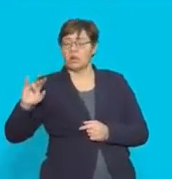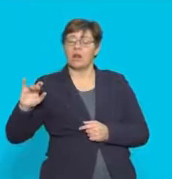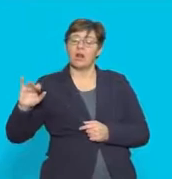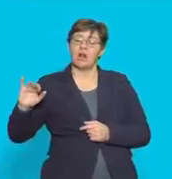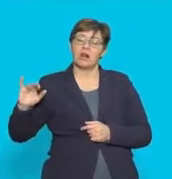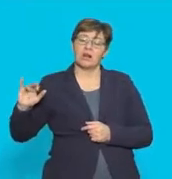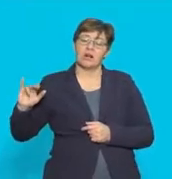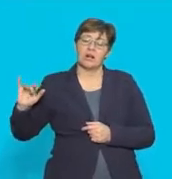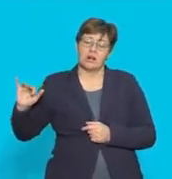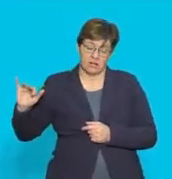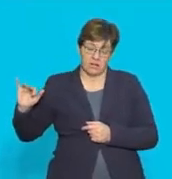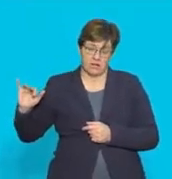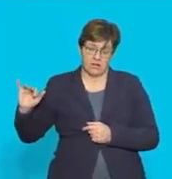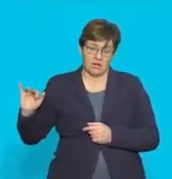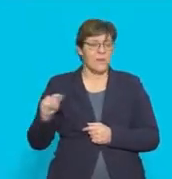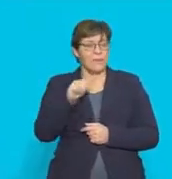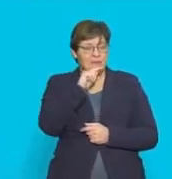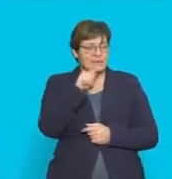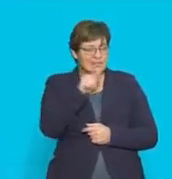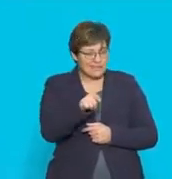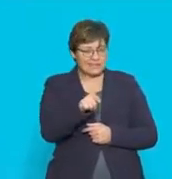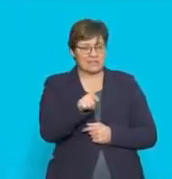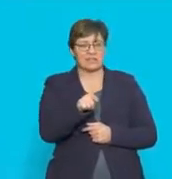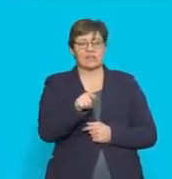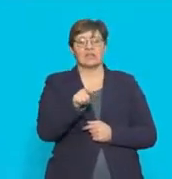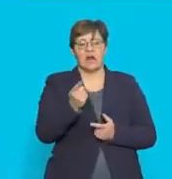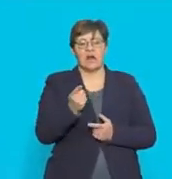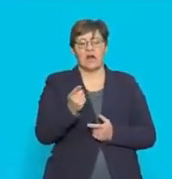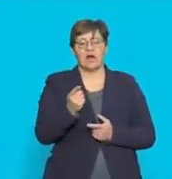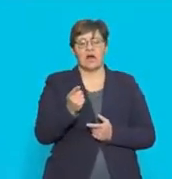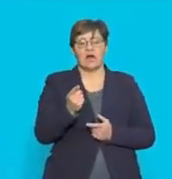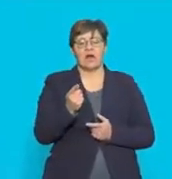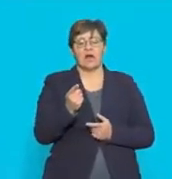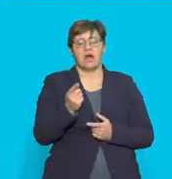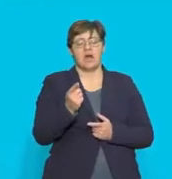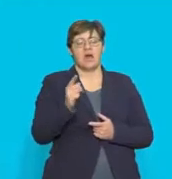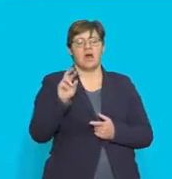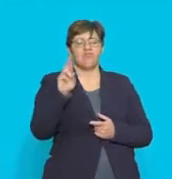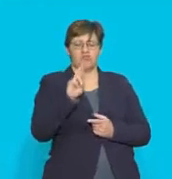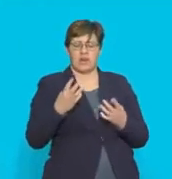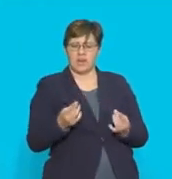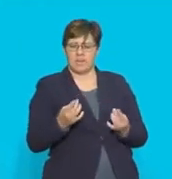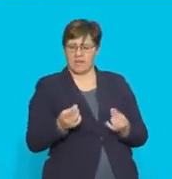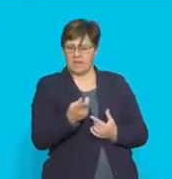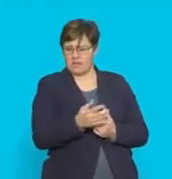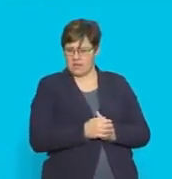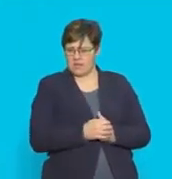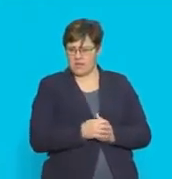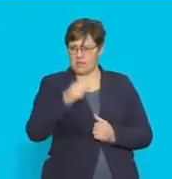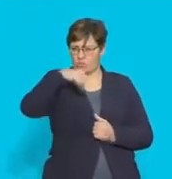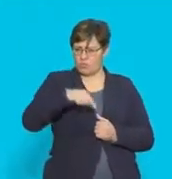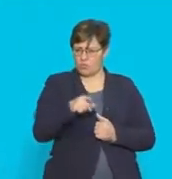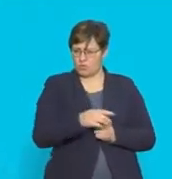0.23232323 is a rational number, right? What does that simply mean? It means that